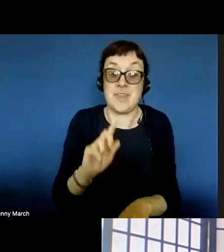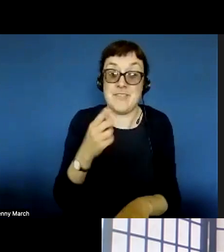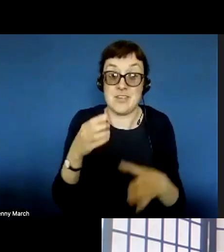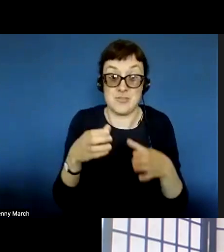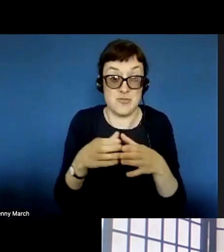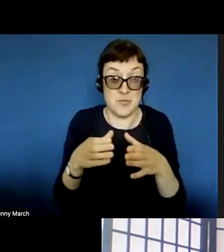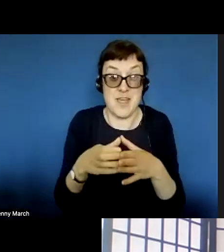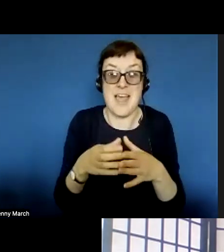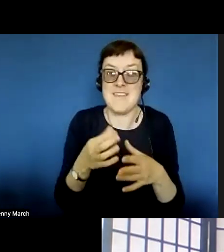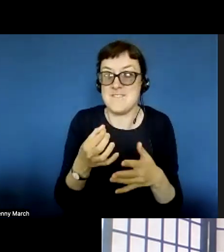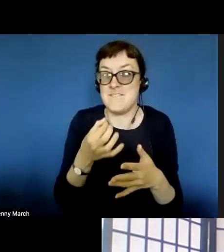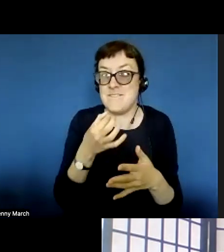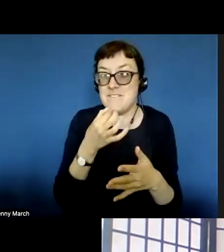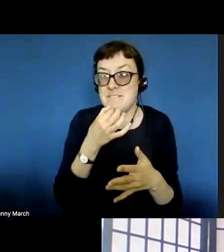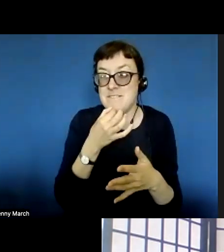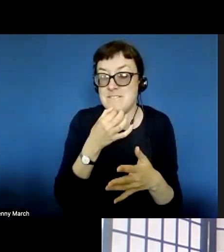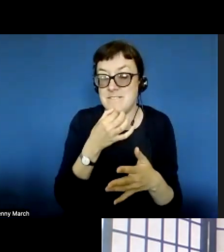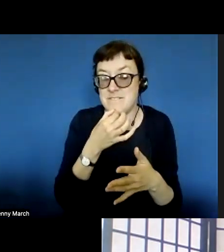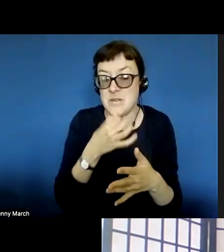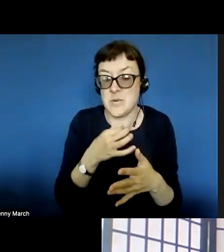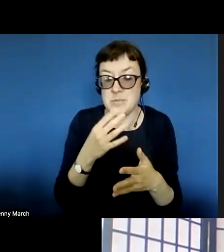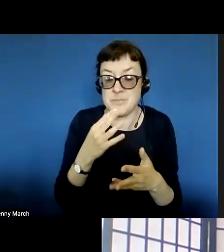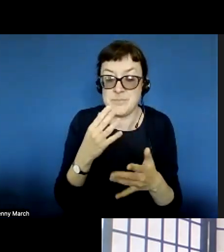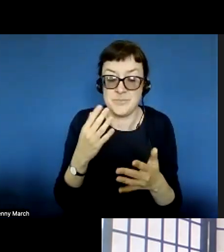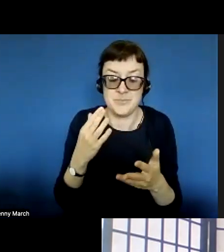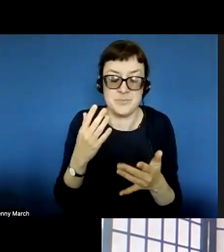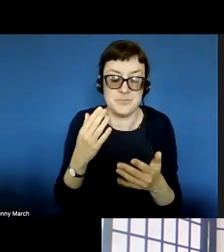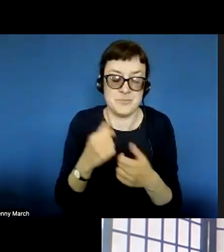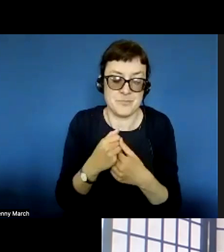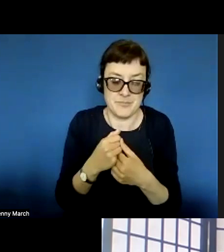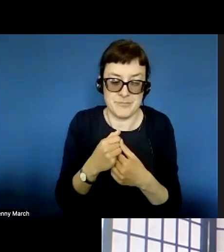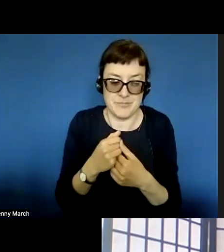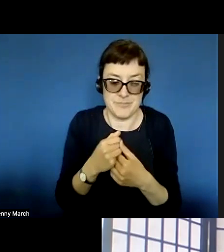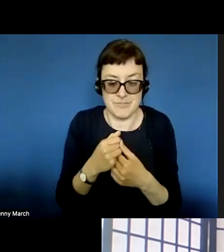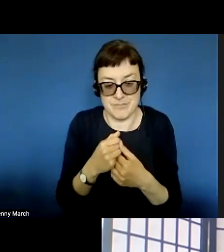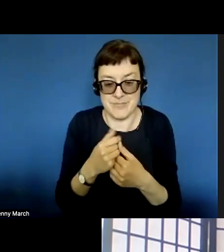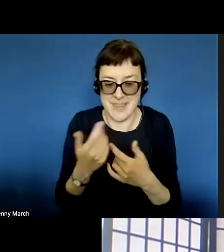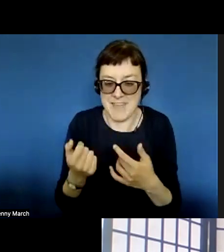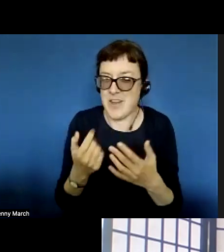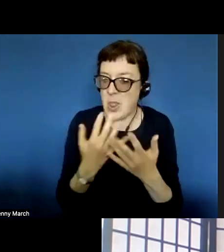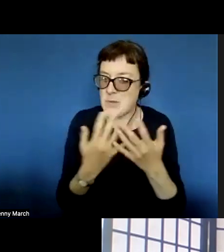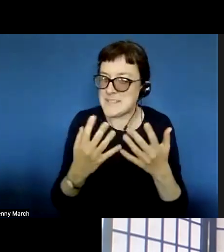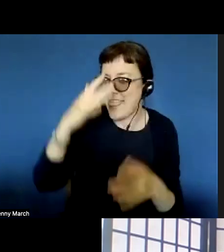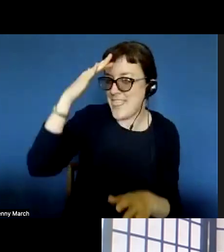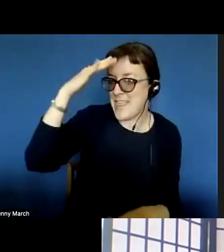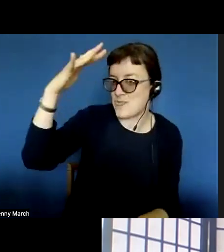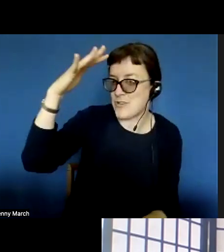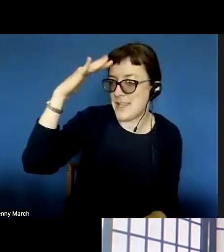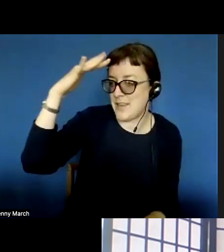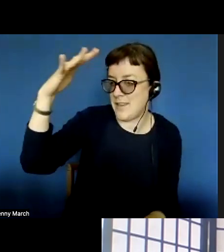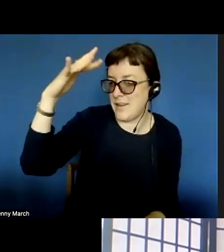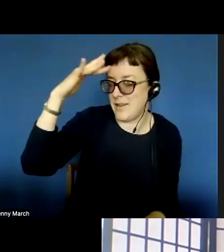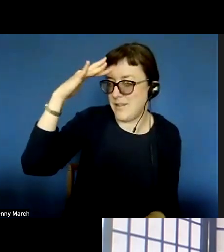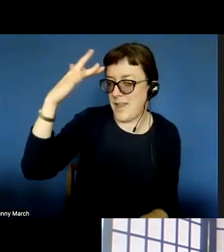so we're very, you know, we've done a lot of sort of we were very theory